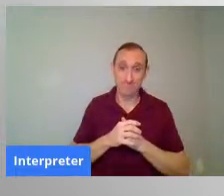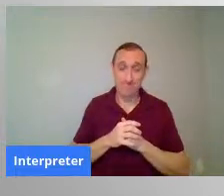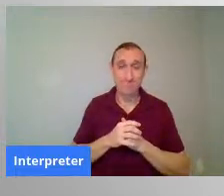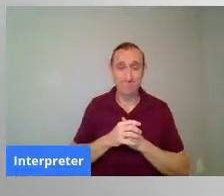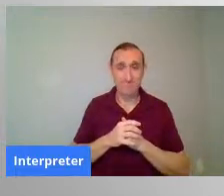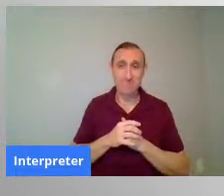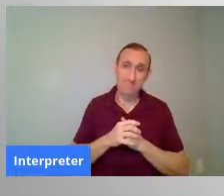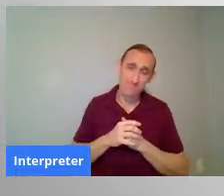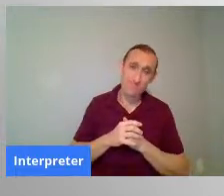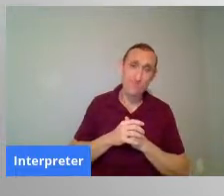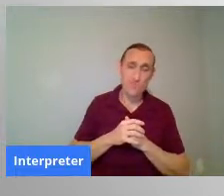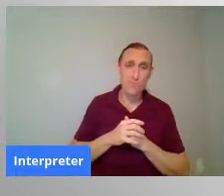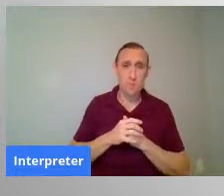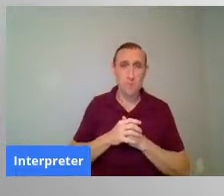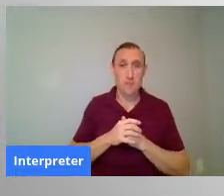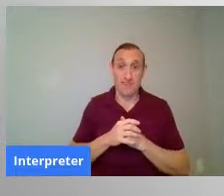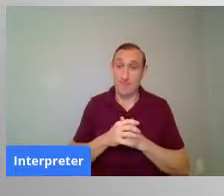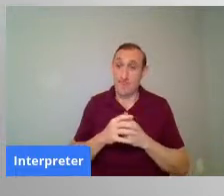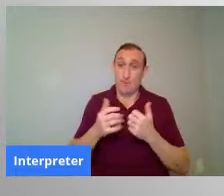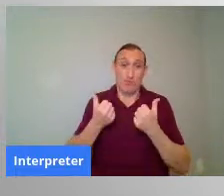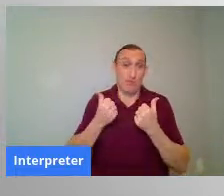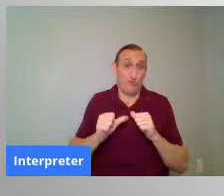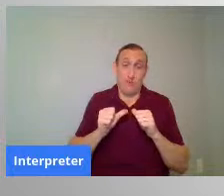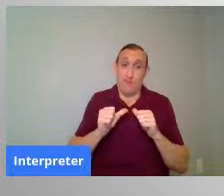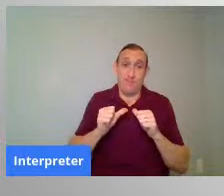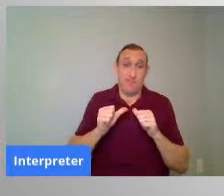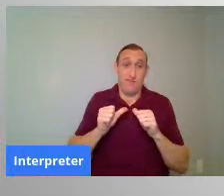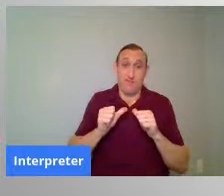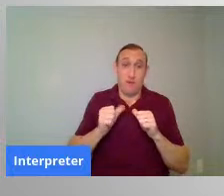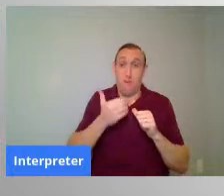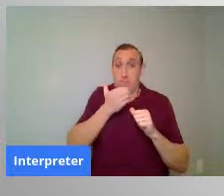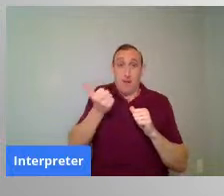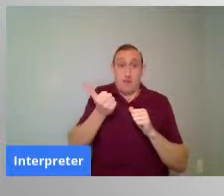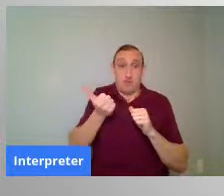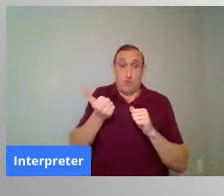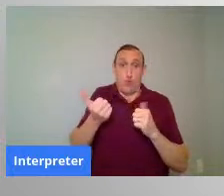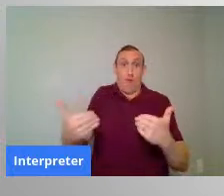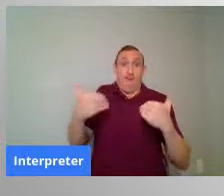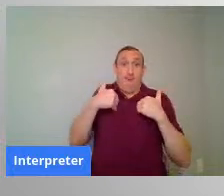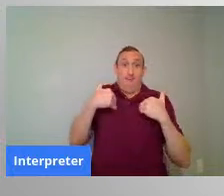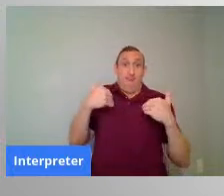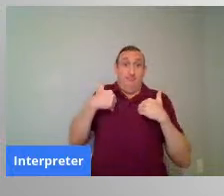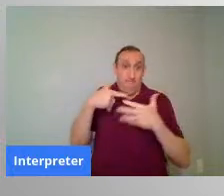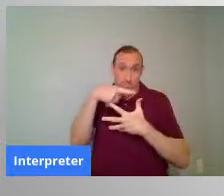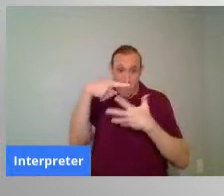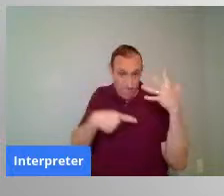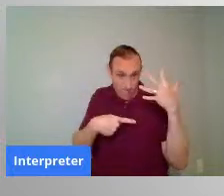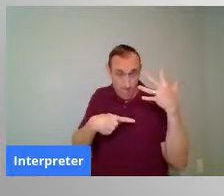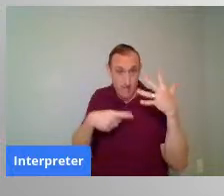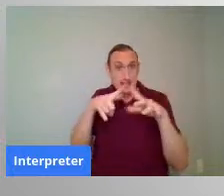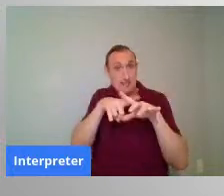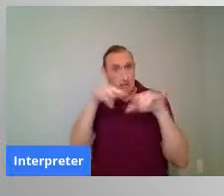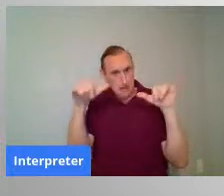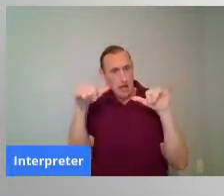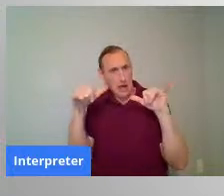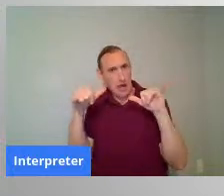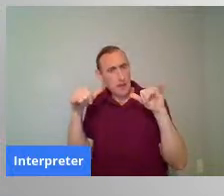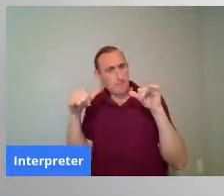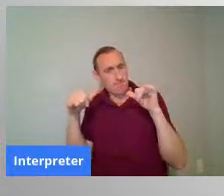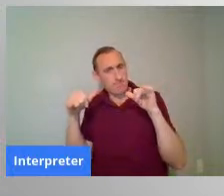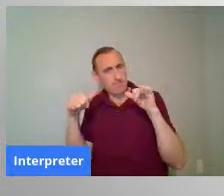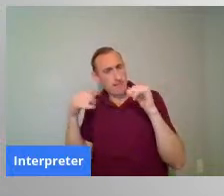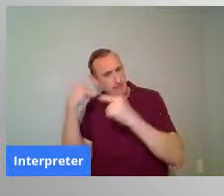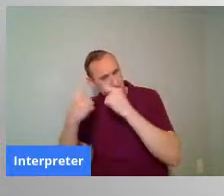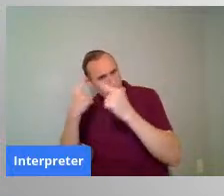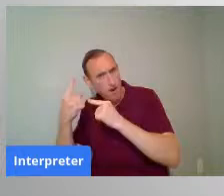like we're having to work with what we have, as well as consider what we know scientifically and balance the needs